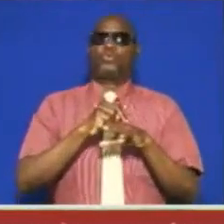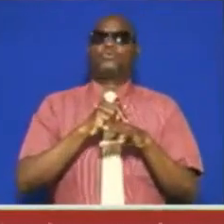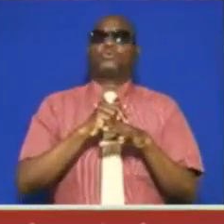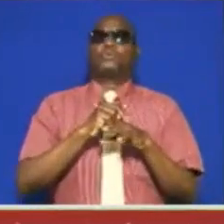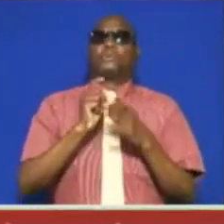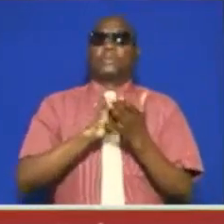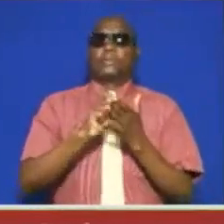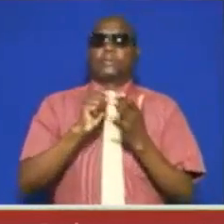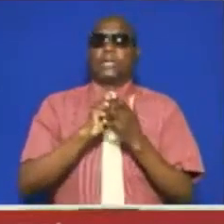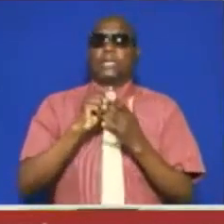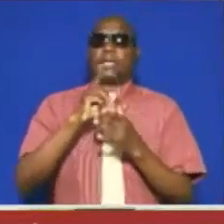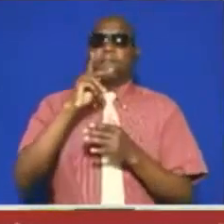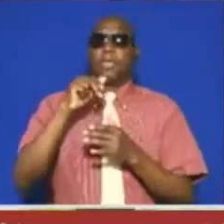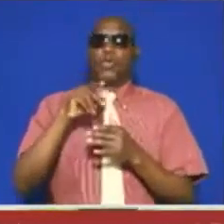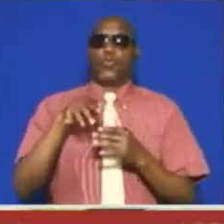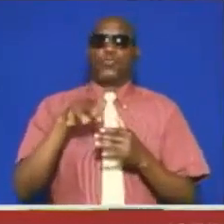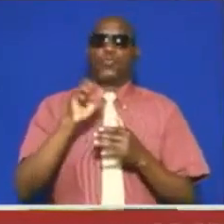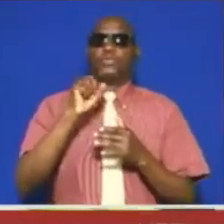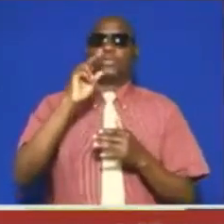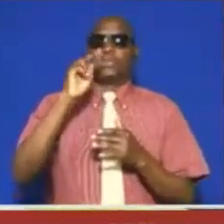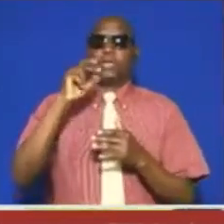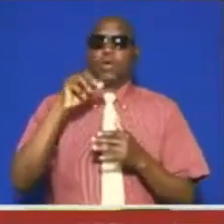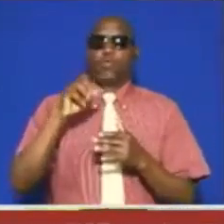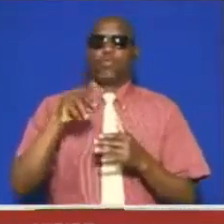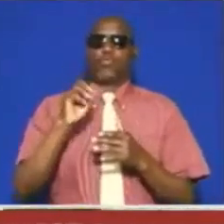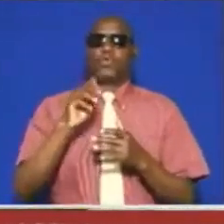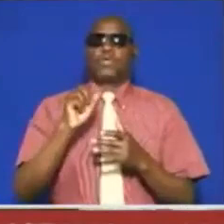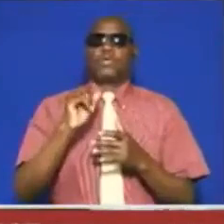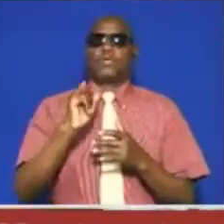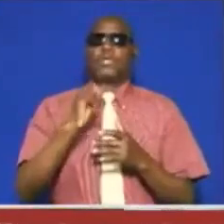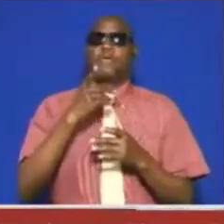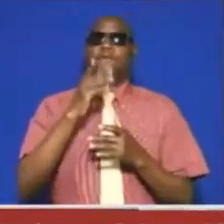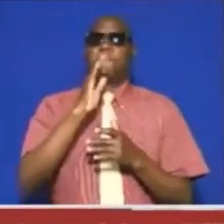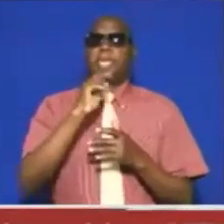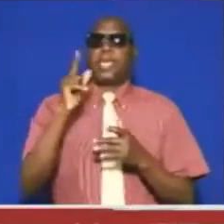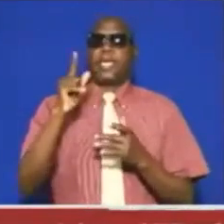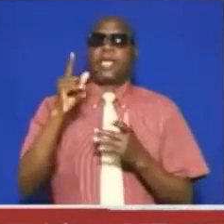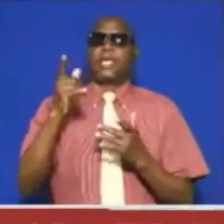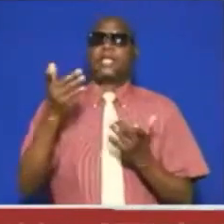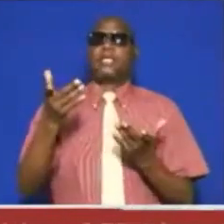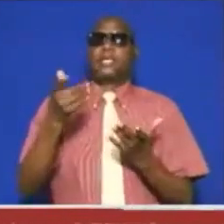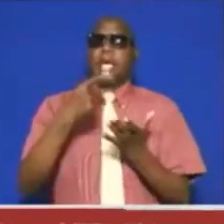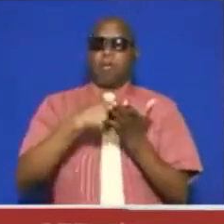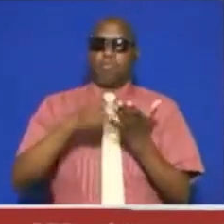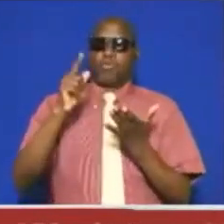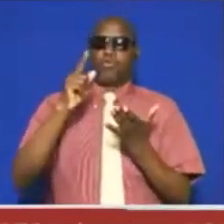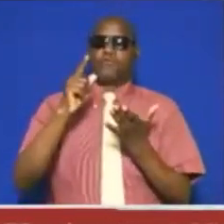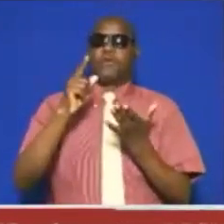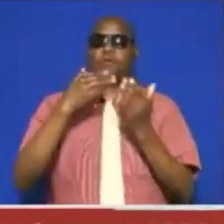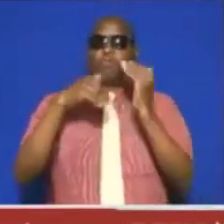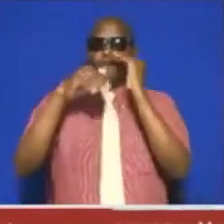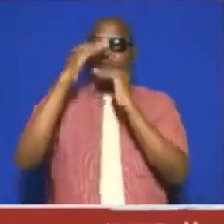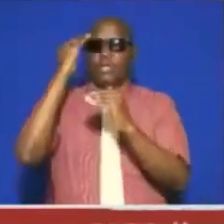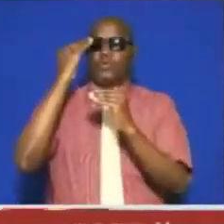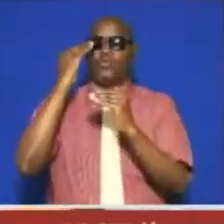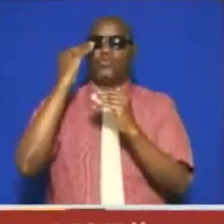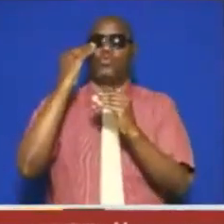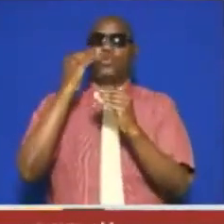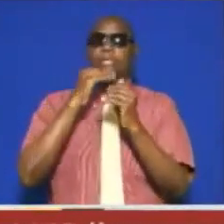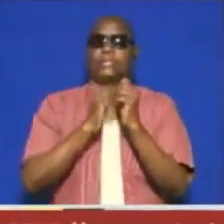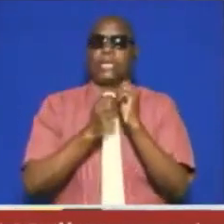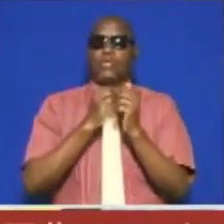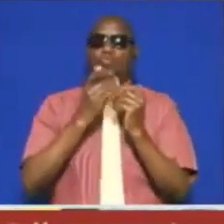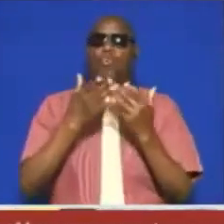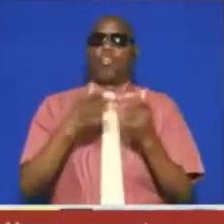Nyakundi, noted that should the bill be enacted into law, the entire medical laboratory science profession will lose self-regulation and